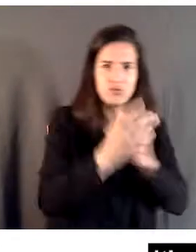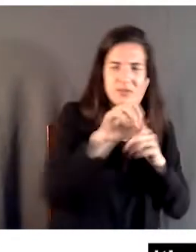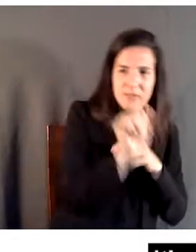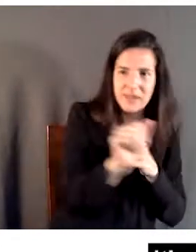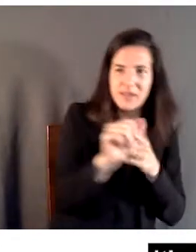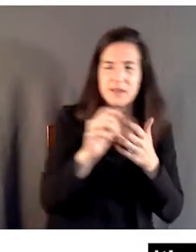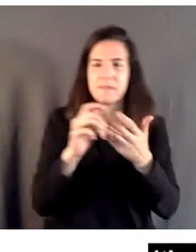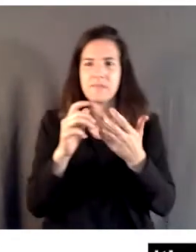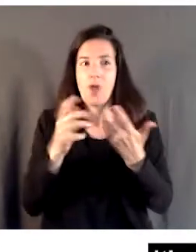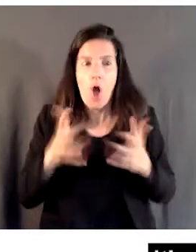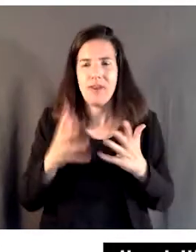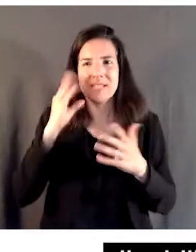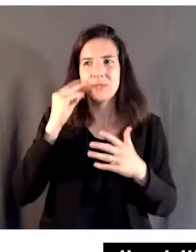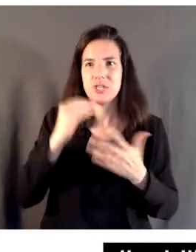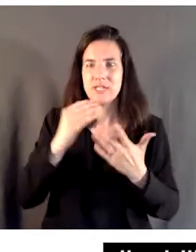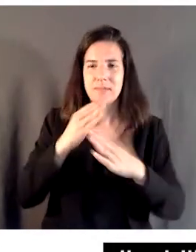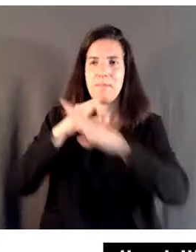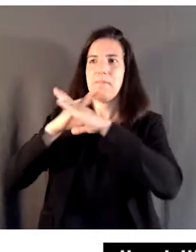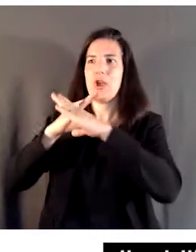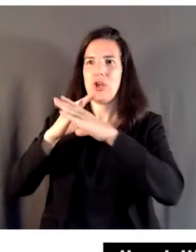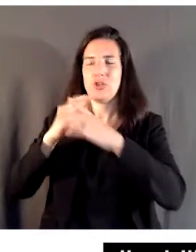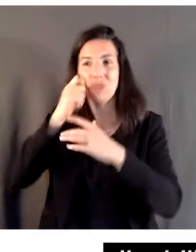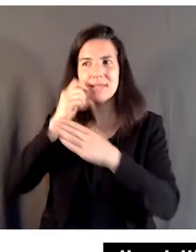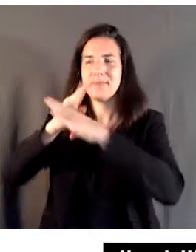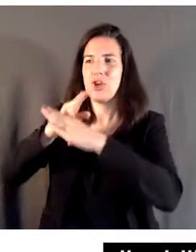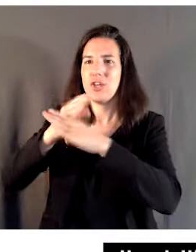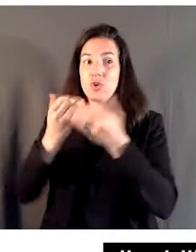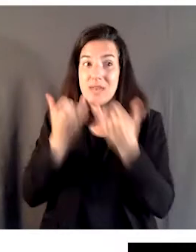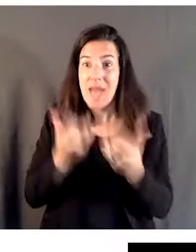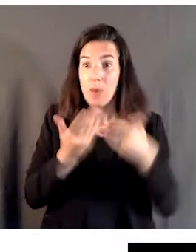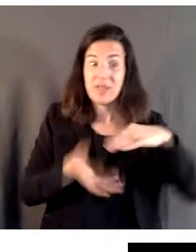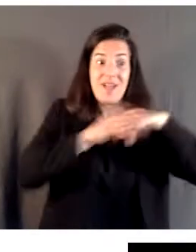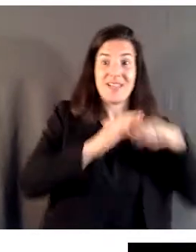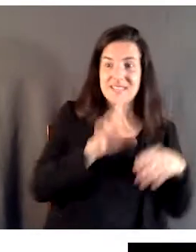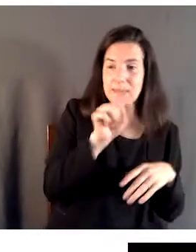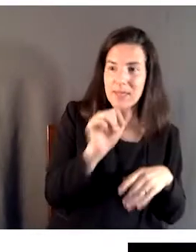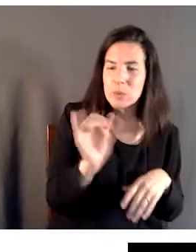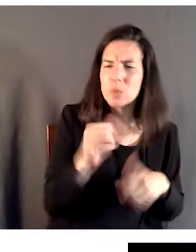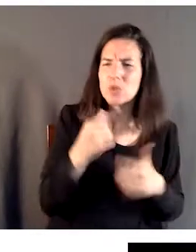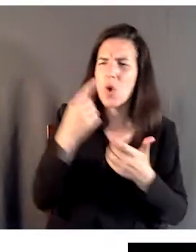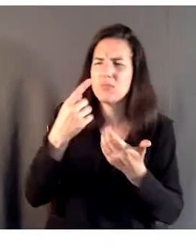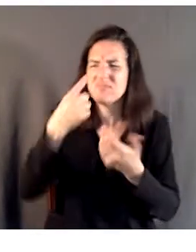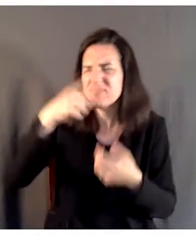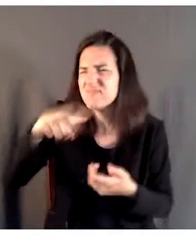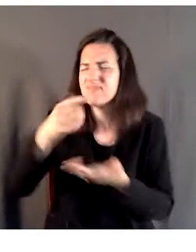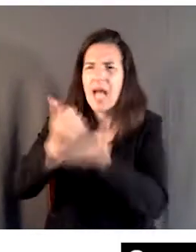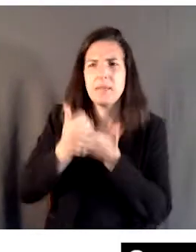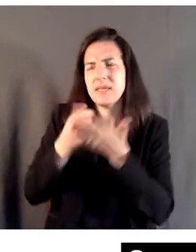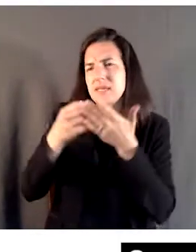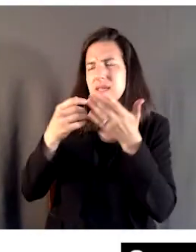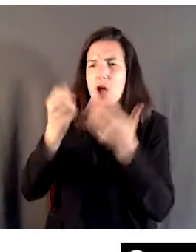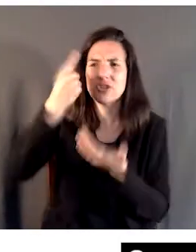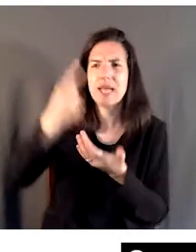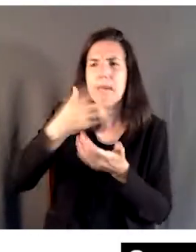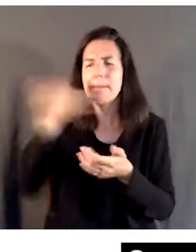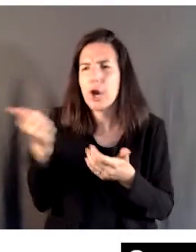so much more to say, let's talk about disability too. You know what I mean, DeRico? And I wondered if you could help me navigate better. Sure.